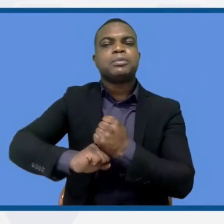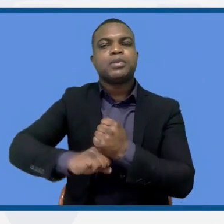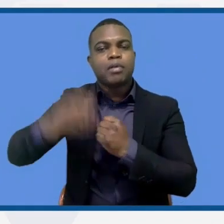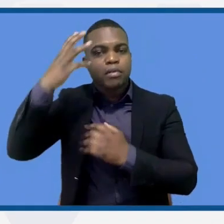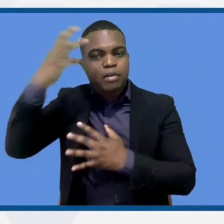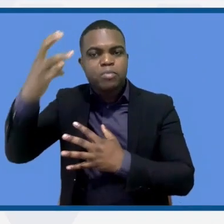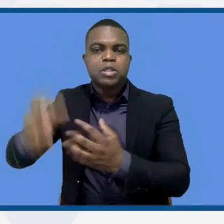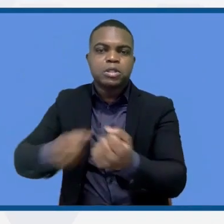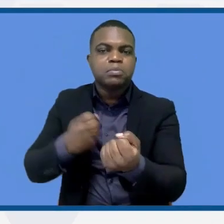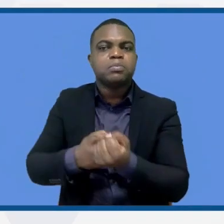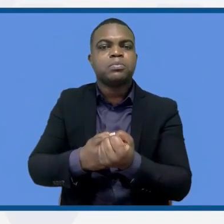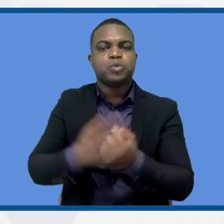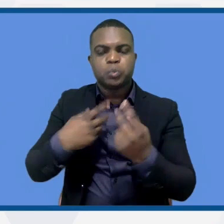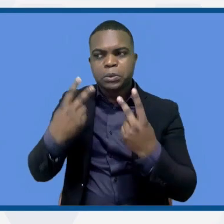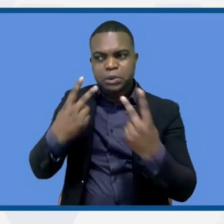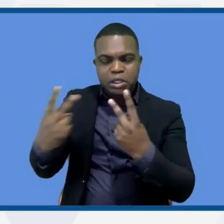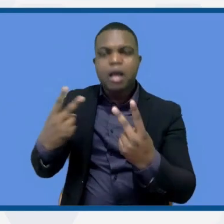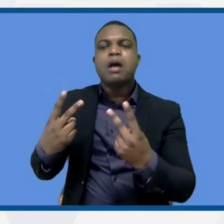listening.